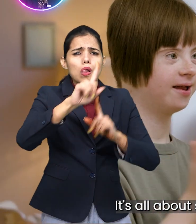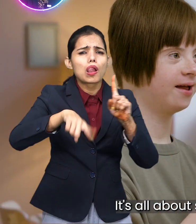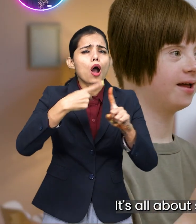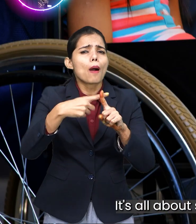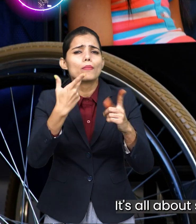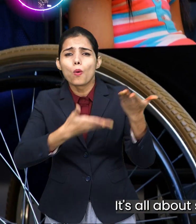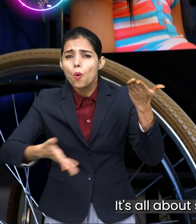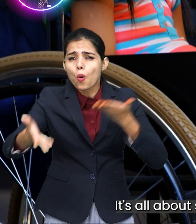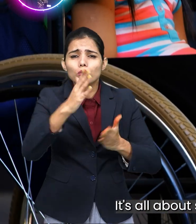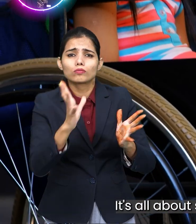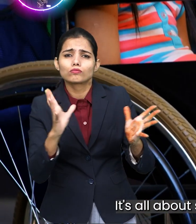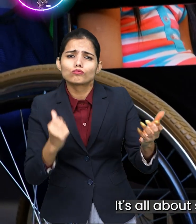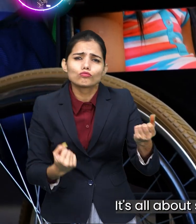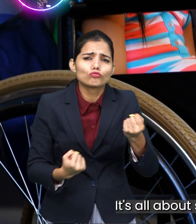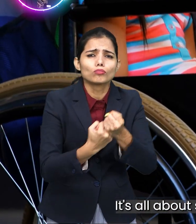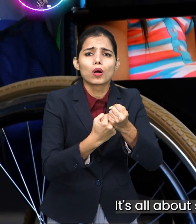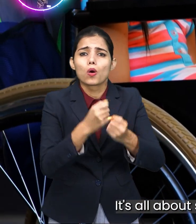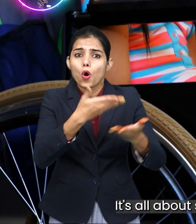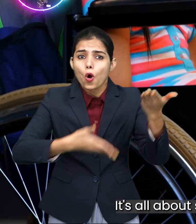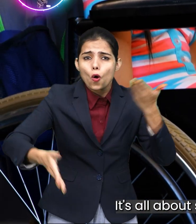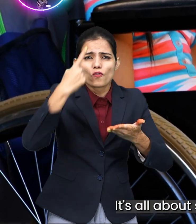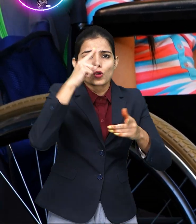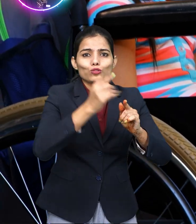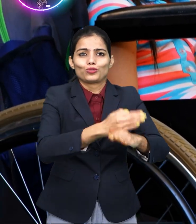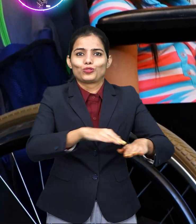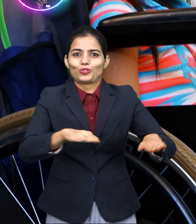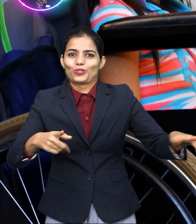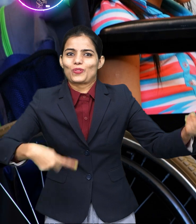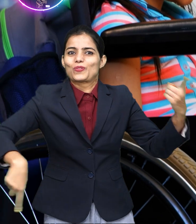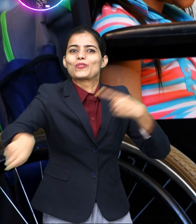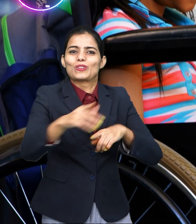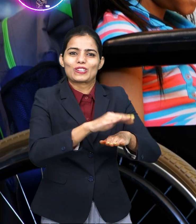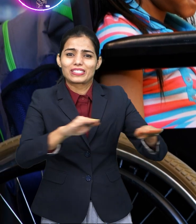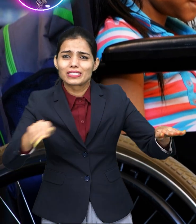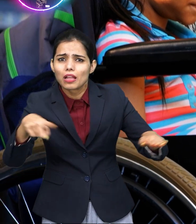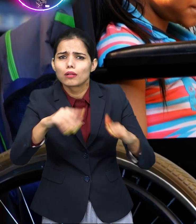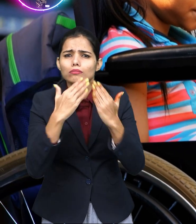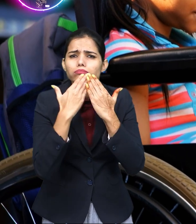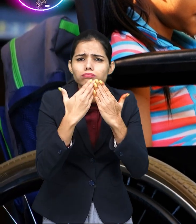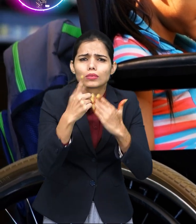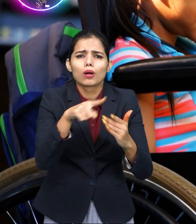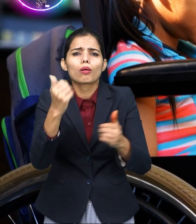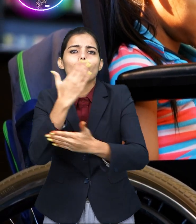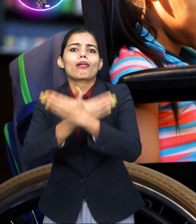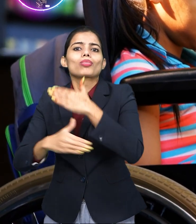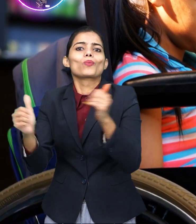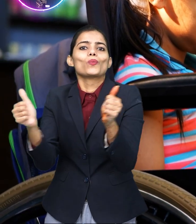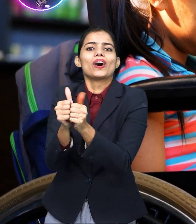It's all about support for all kinds of students with disabilities.